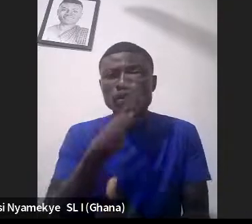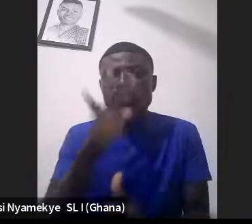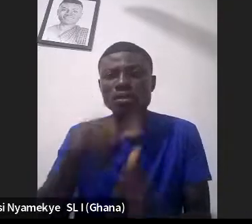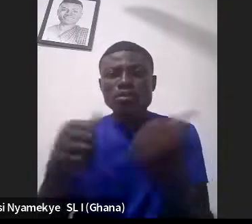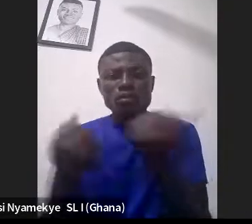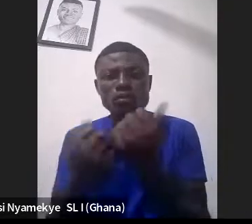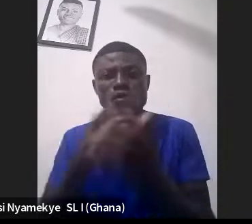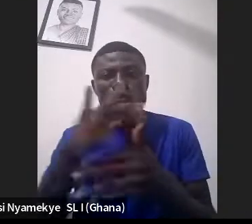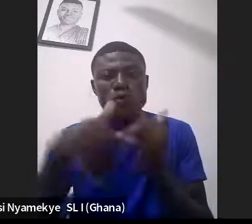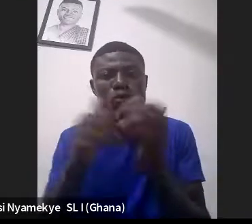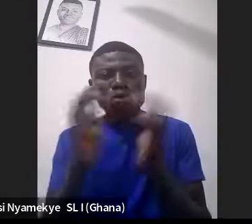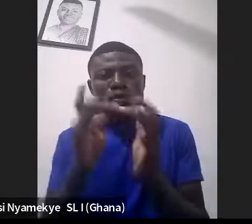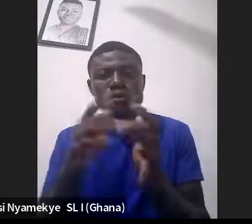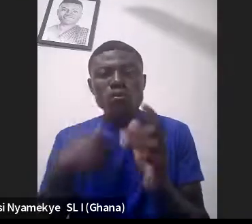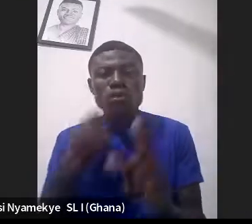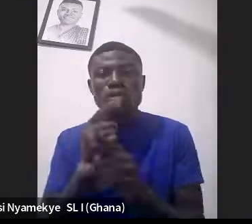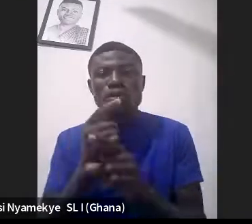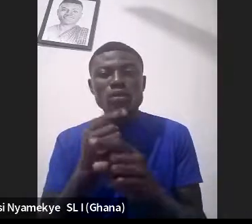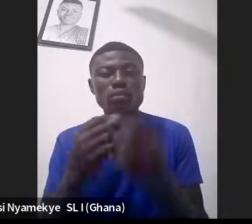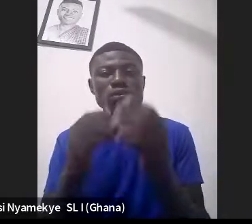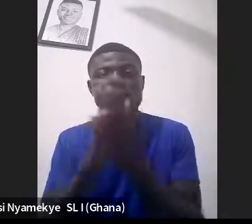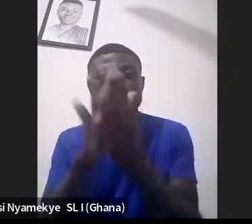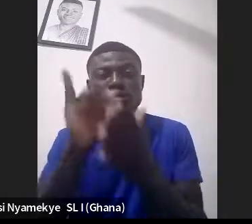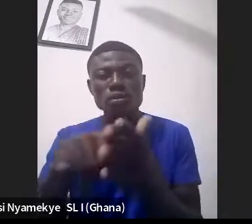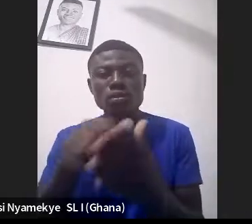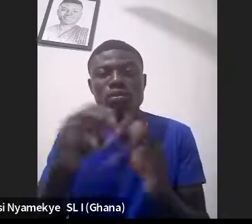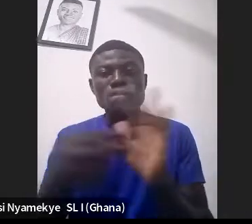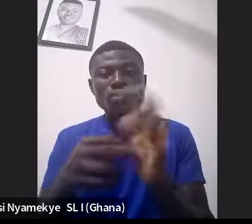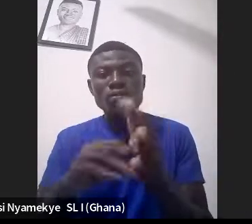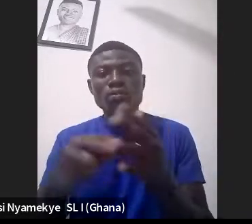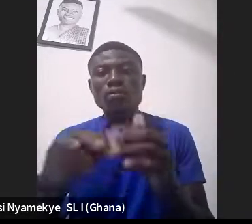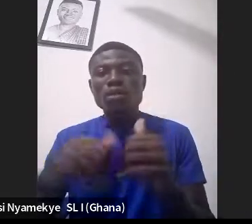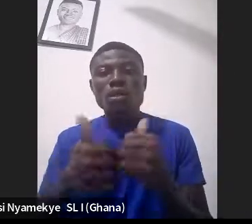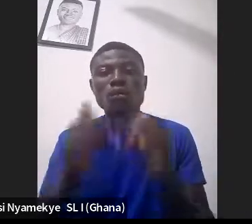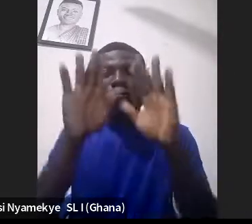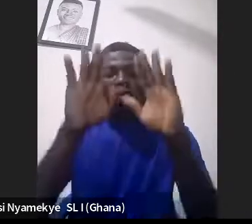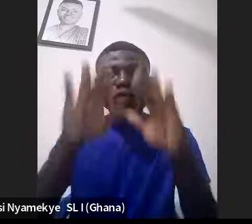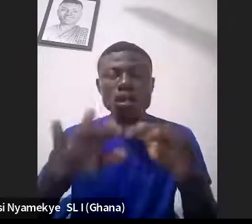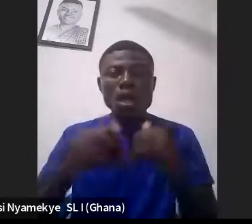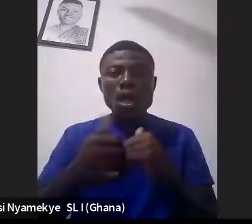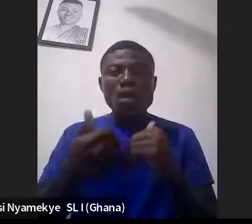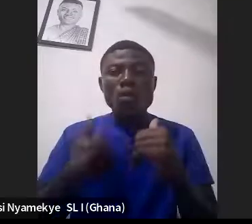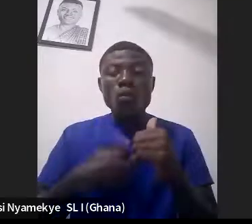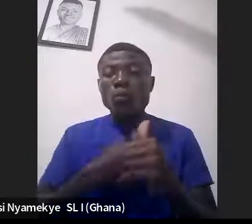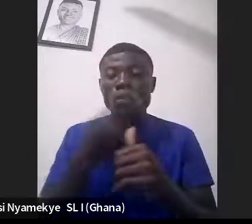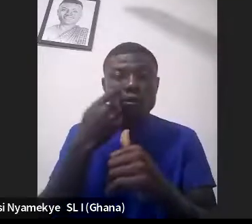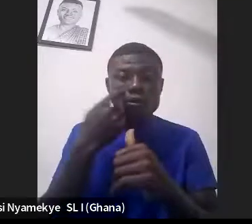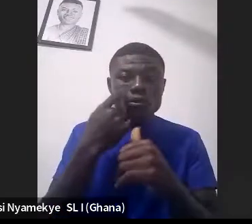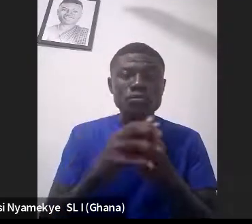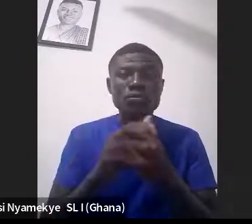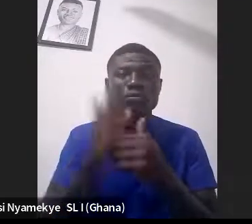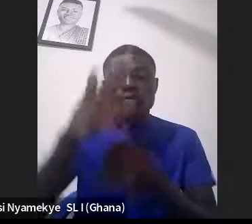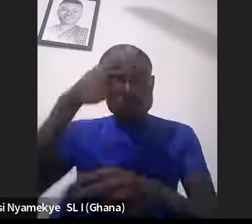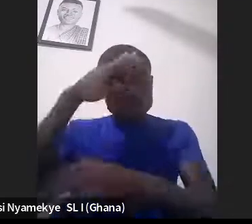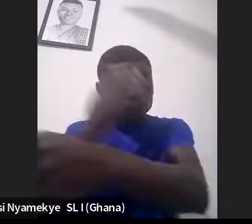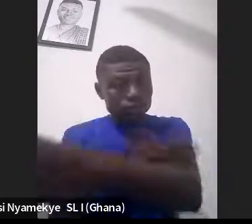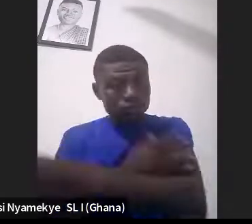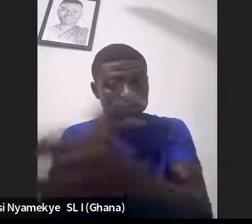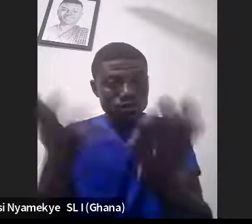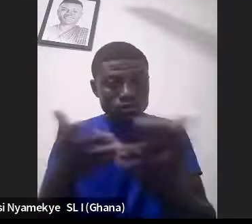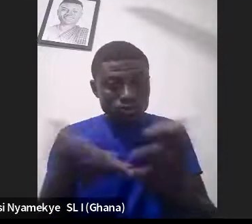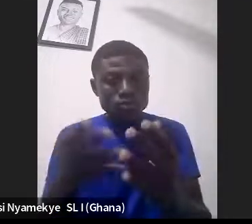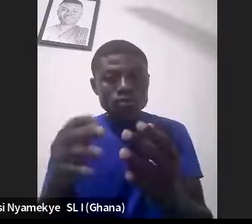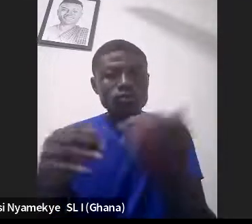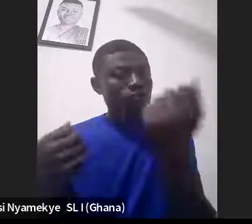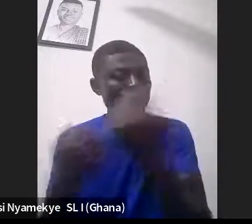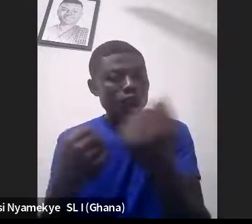just wanted to add to this to say that it's quite inspiring to see your husband here even supporting